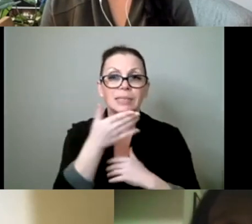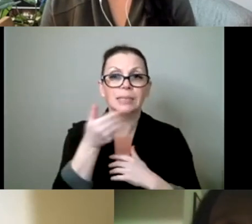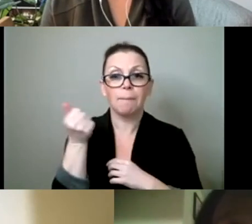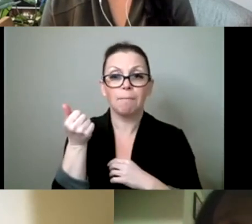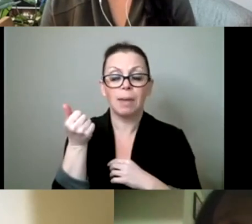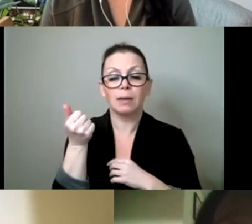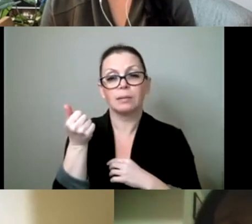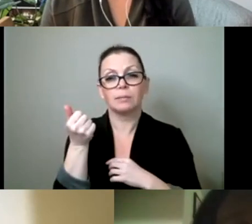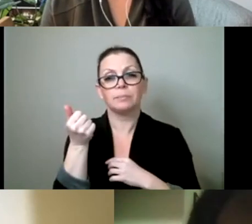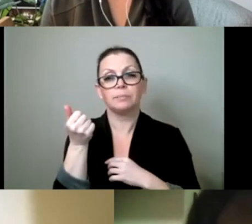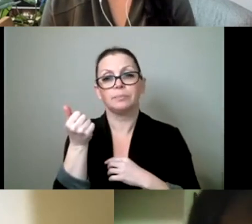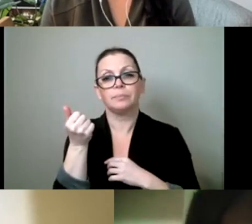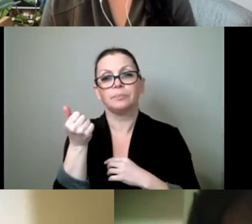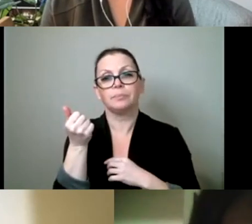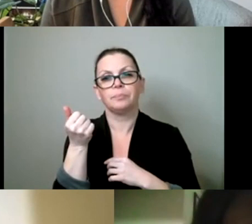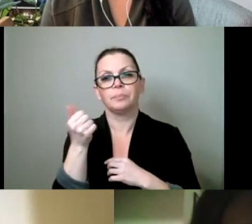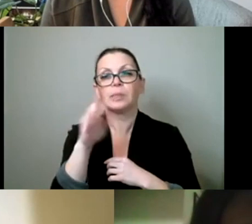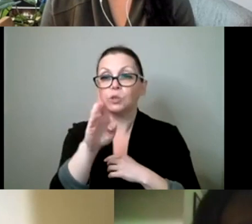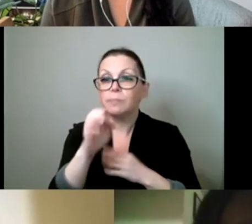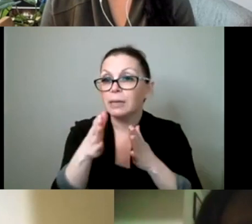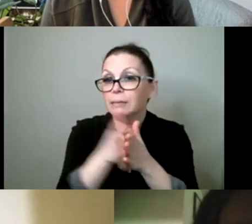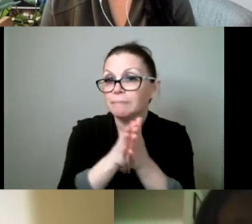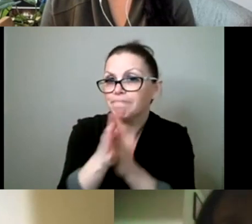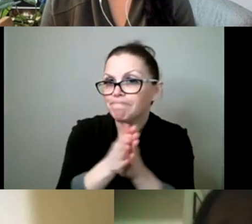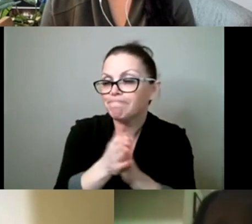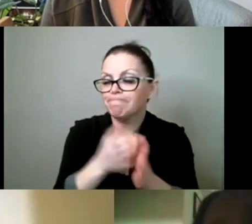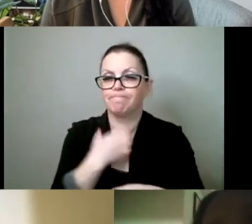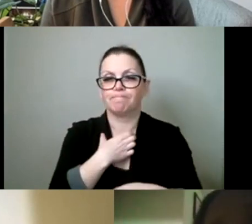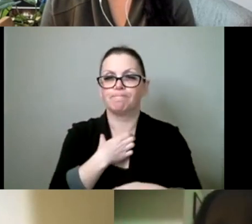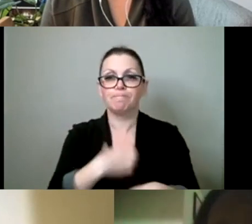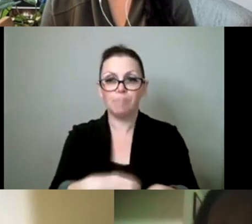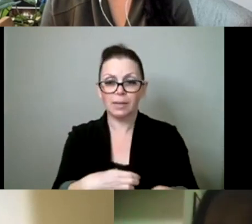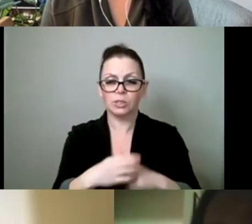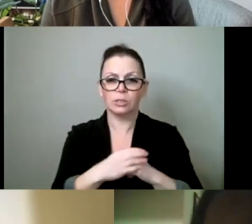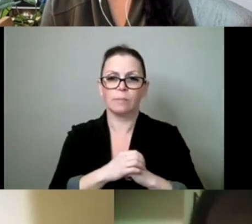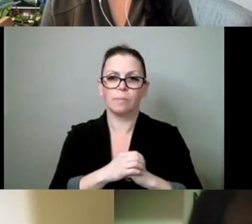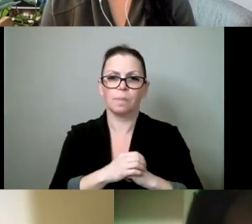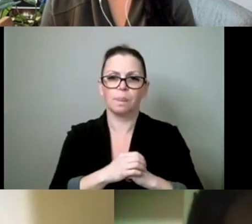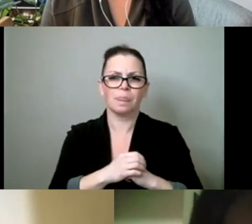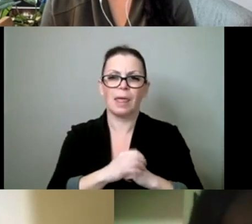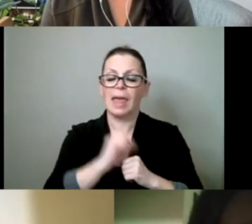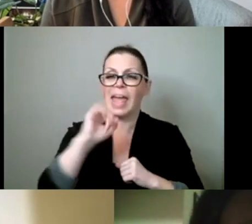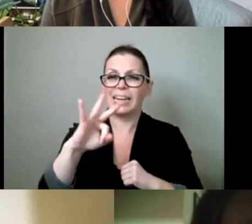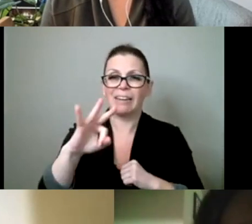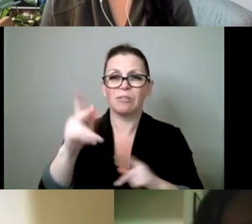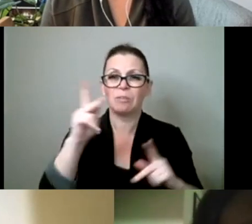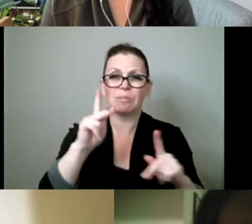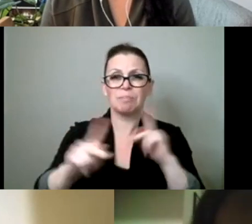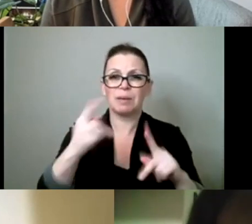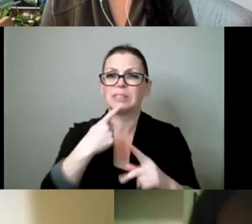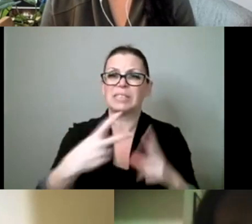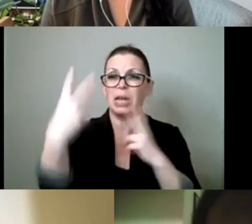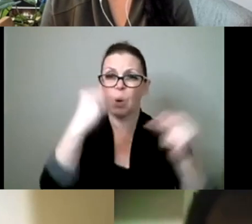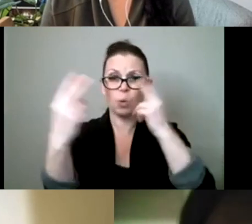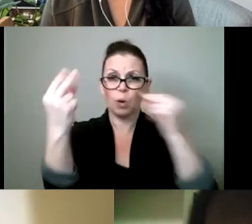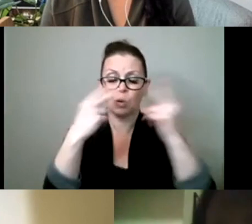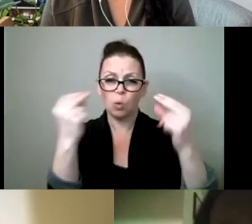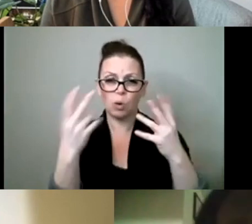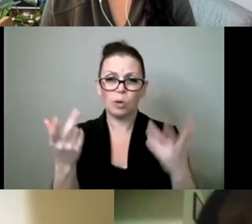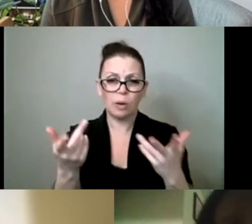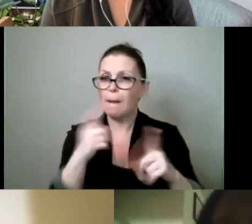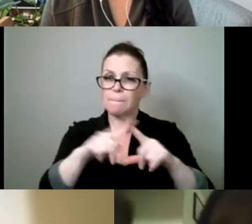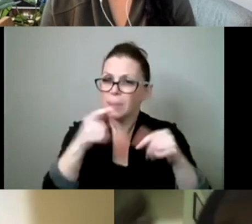be, you know, passionate. And even if you get the no's, it's just like, if you're